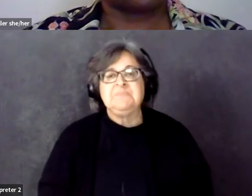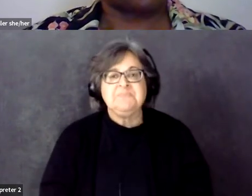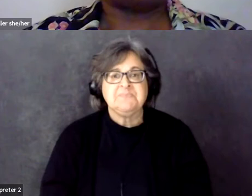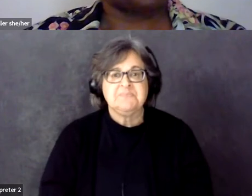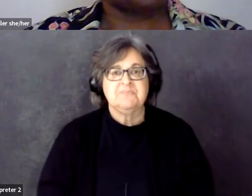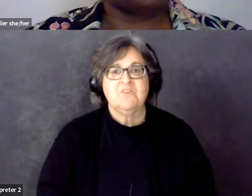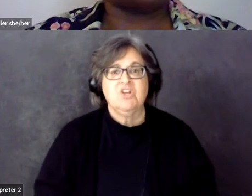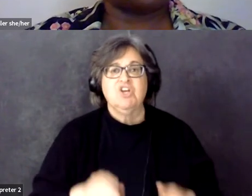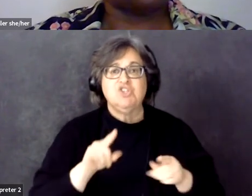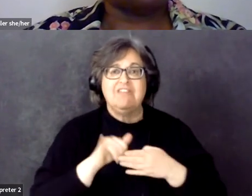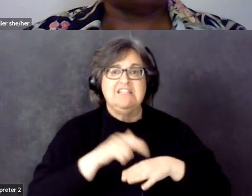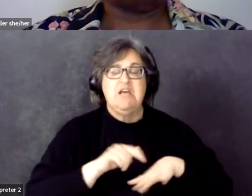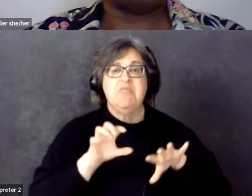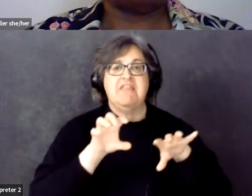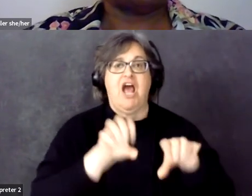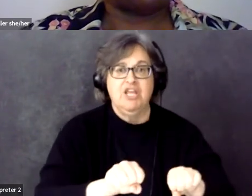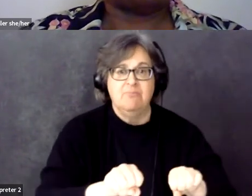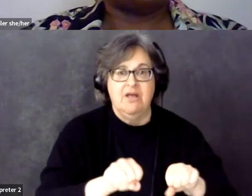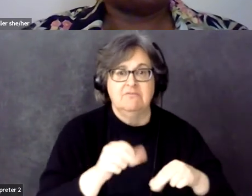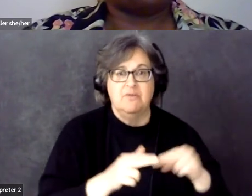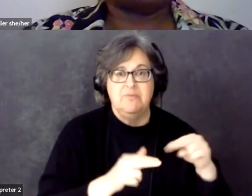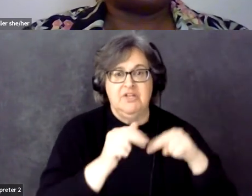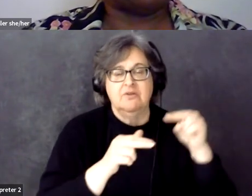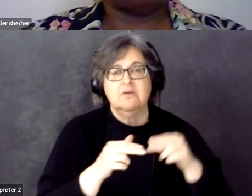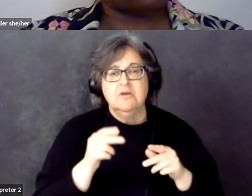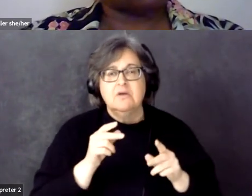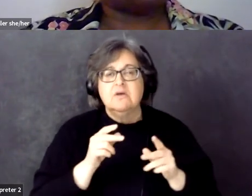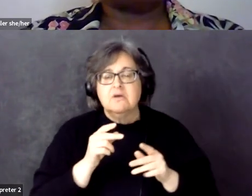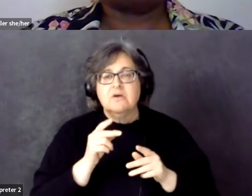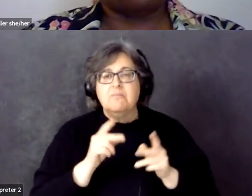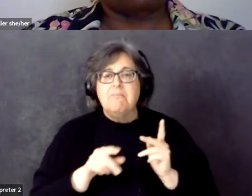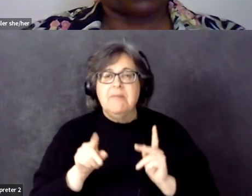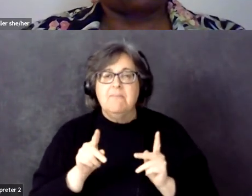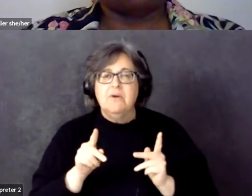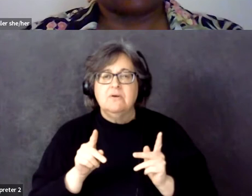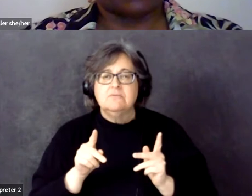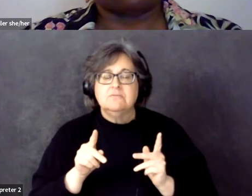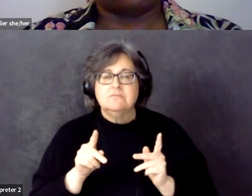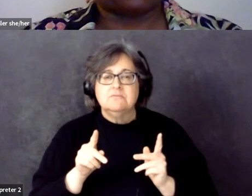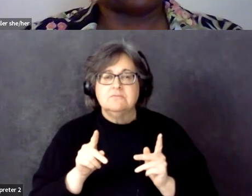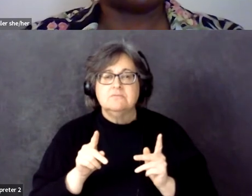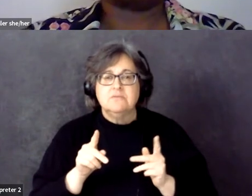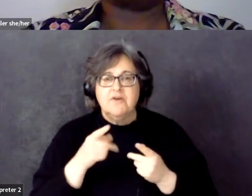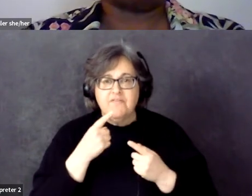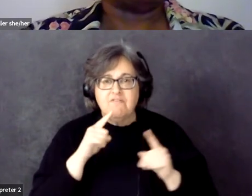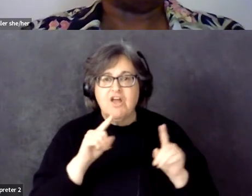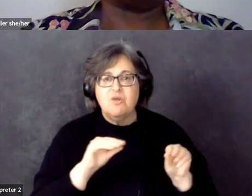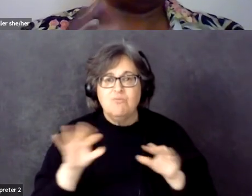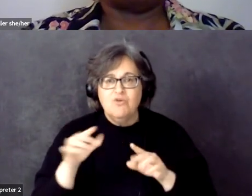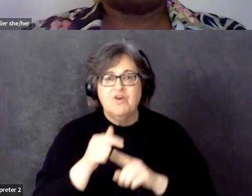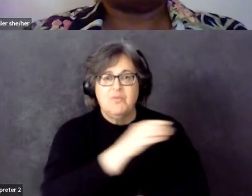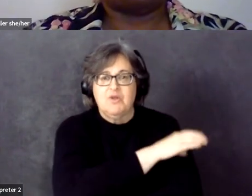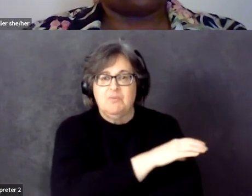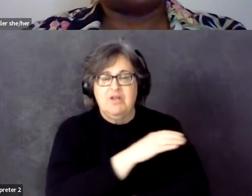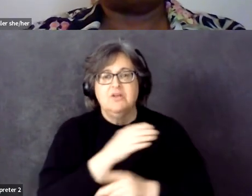During that occupation, when people were finally moved out of the clinic itself,